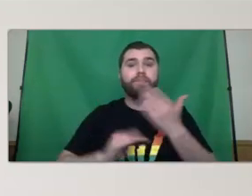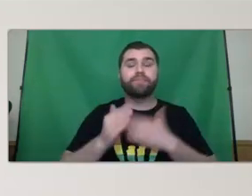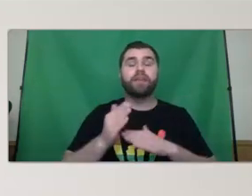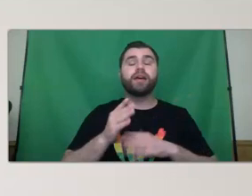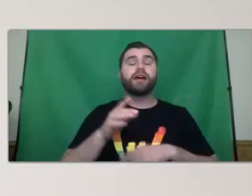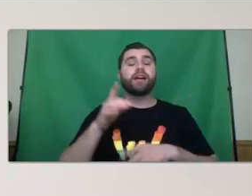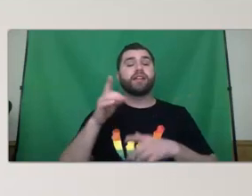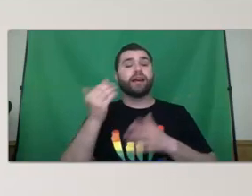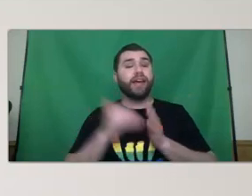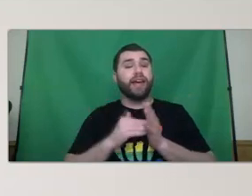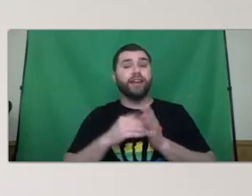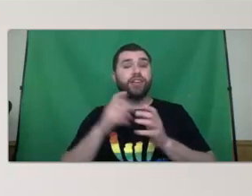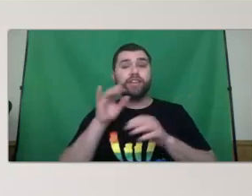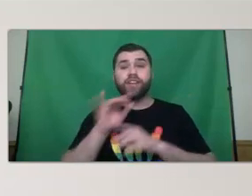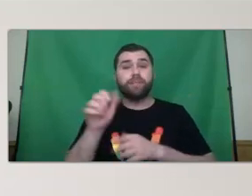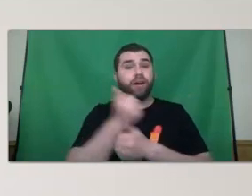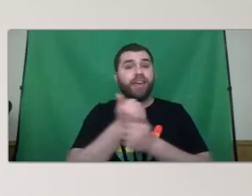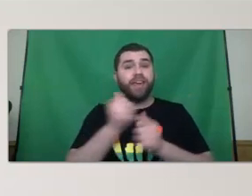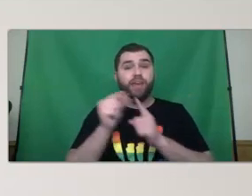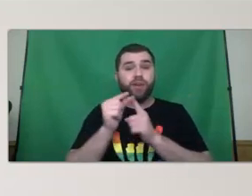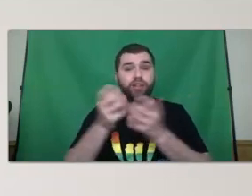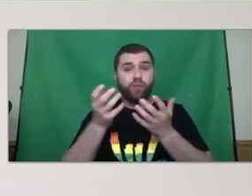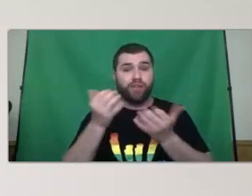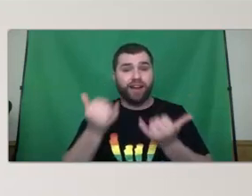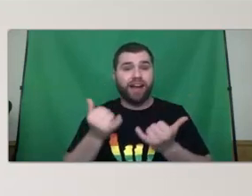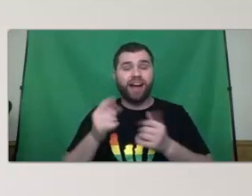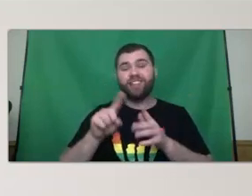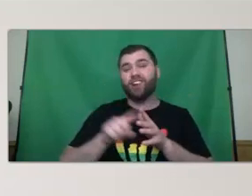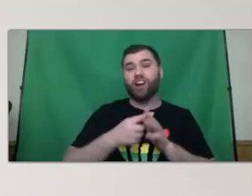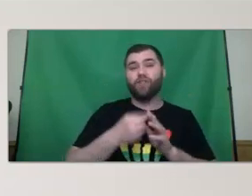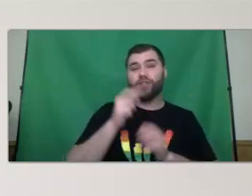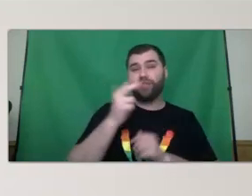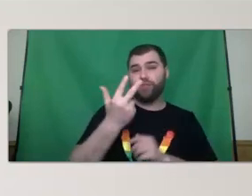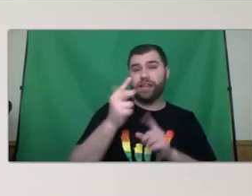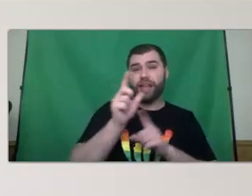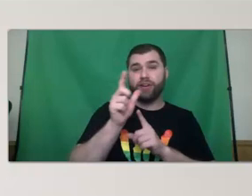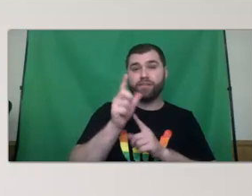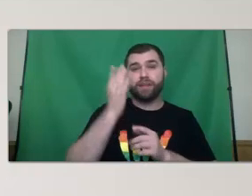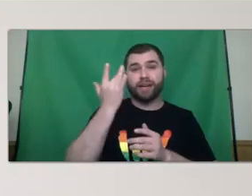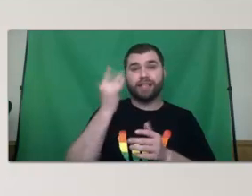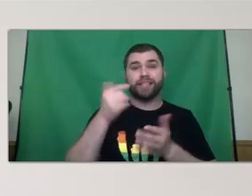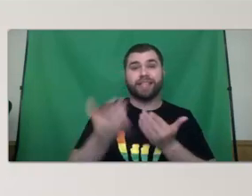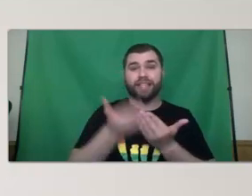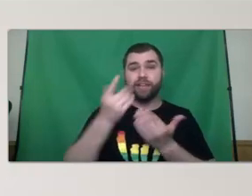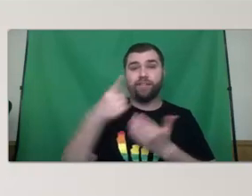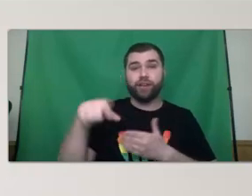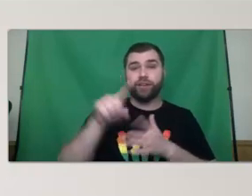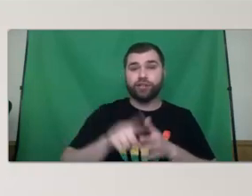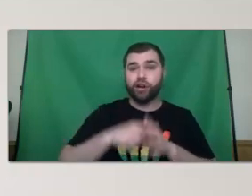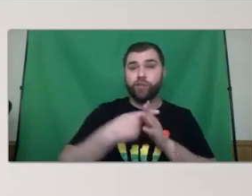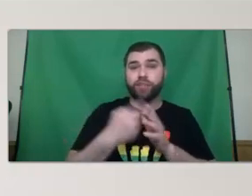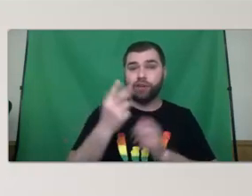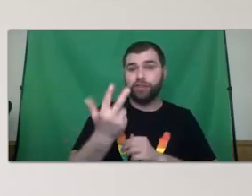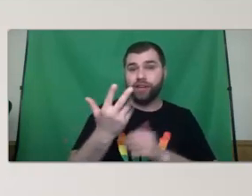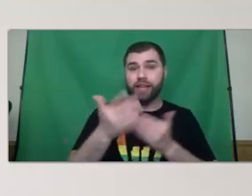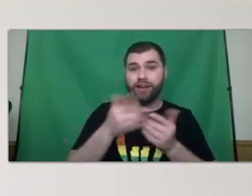up. Again, you can finger spell any word that you want right now. I start off with three letters because it's easier for you to start